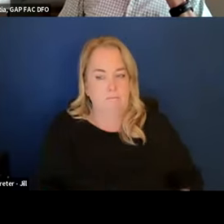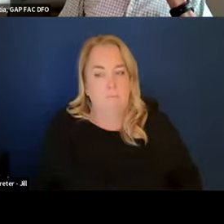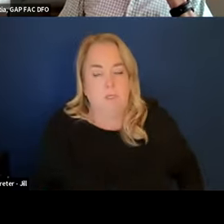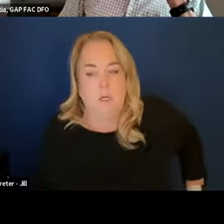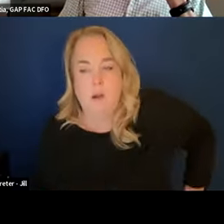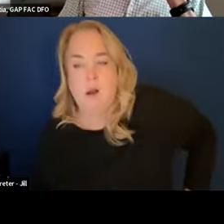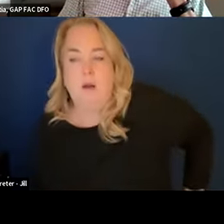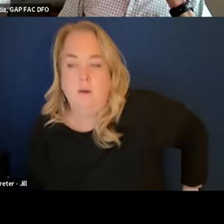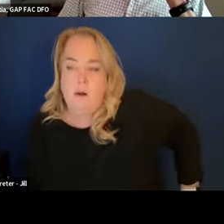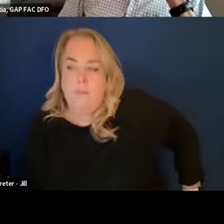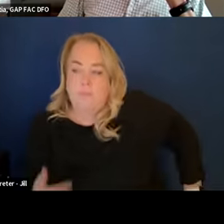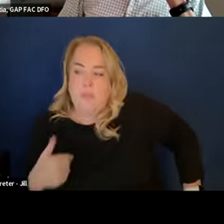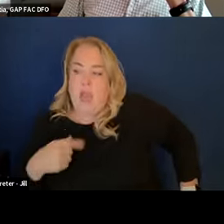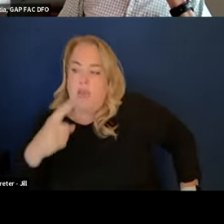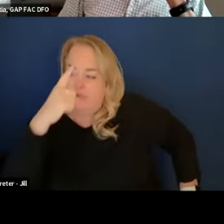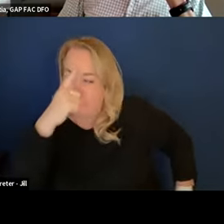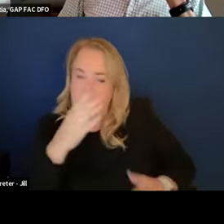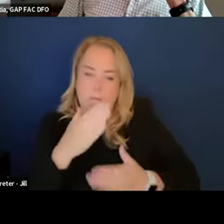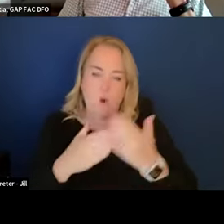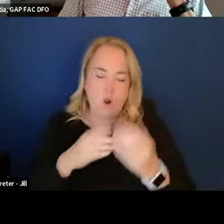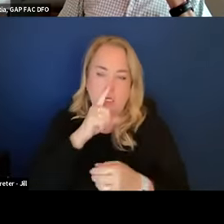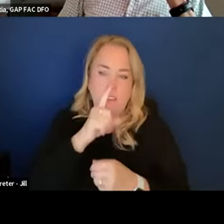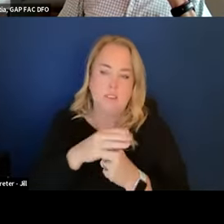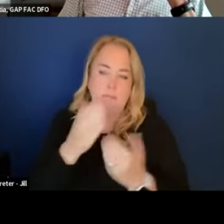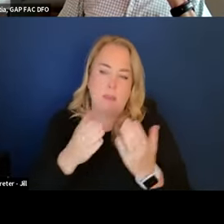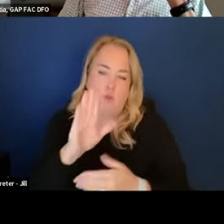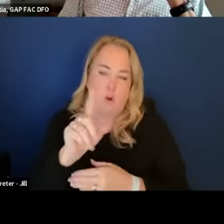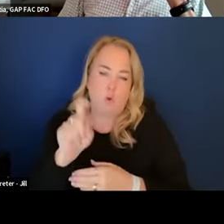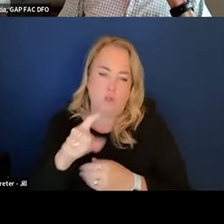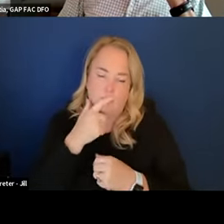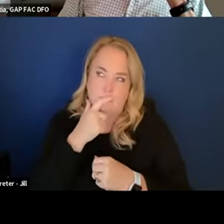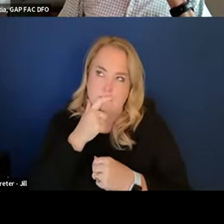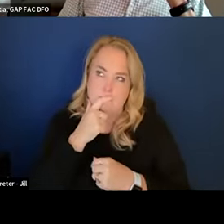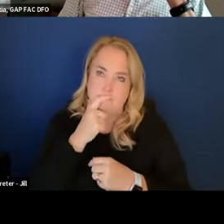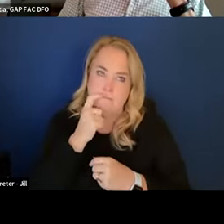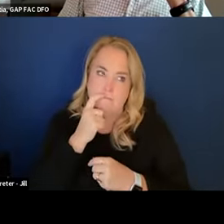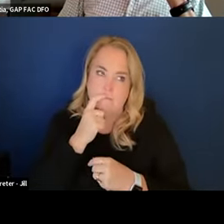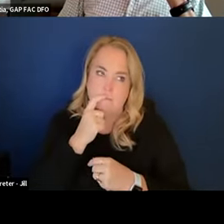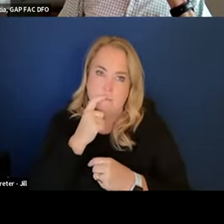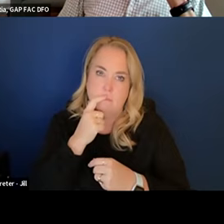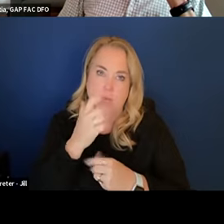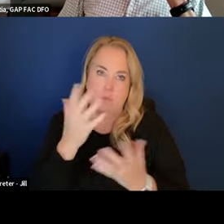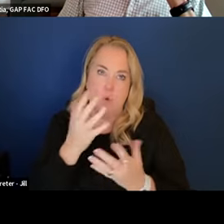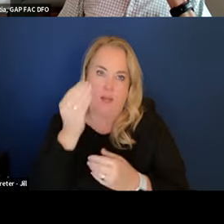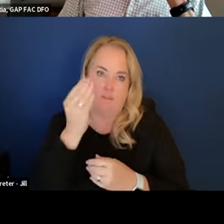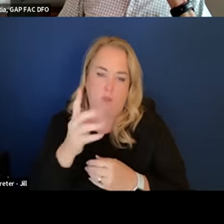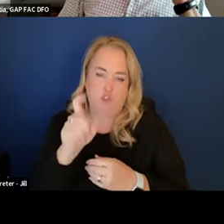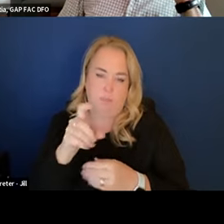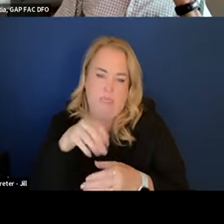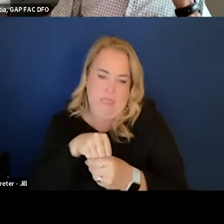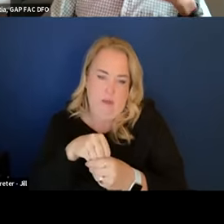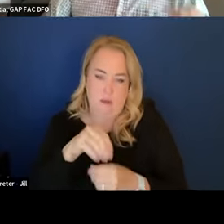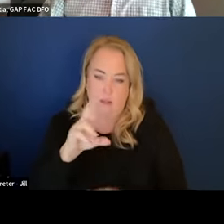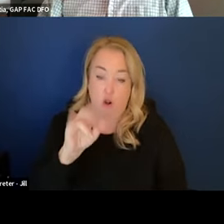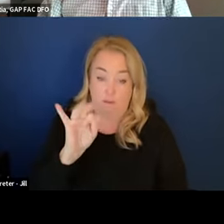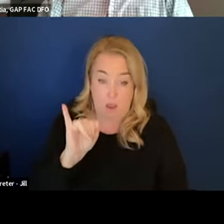and I think that maybe part of it is one. Maybe part of your question, Boris, is what information should be in that RFI.